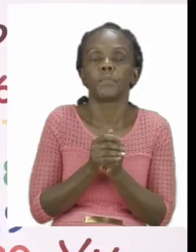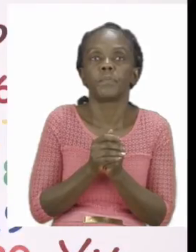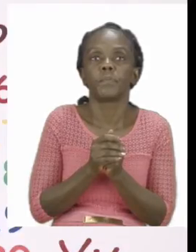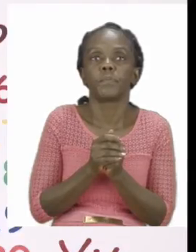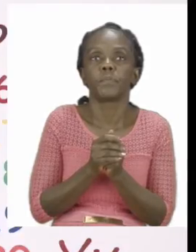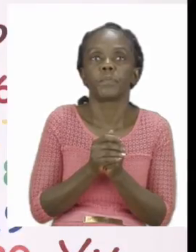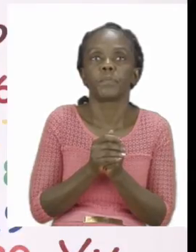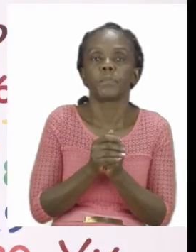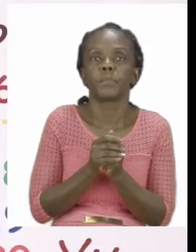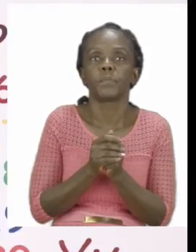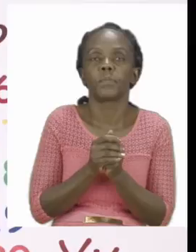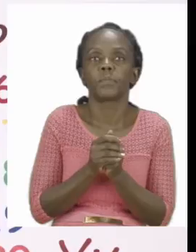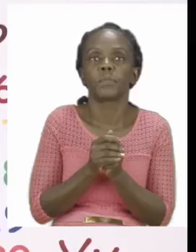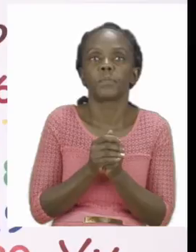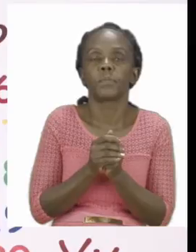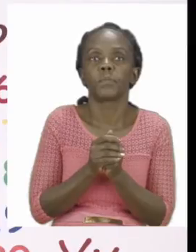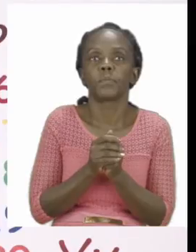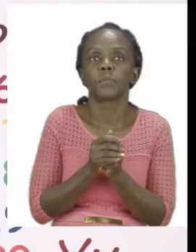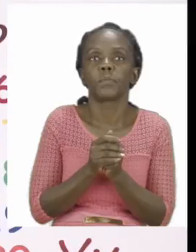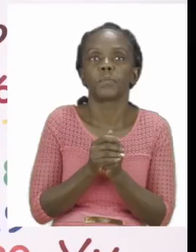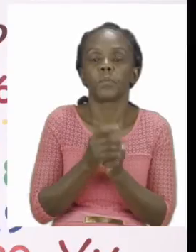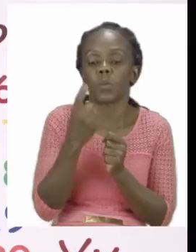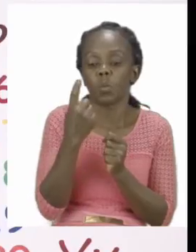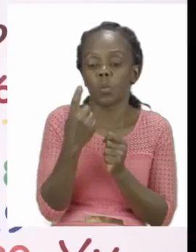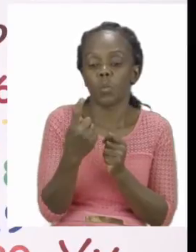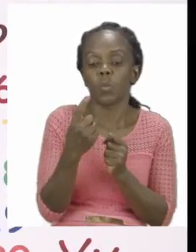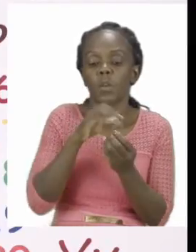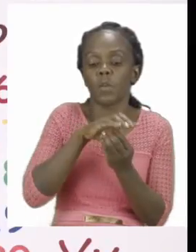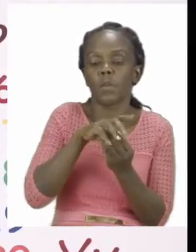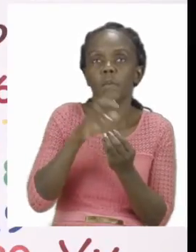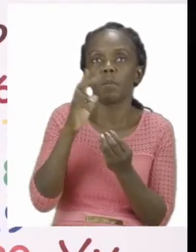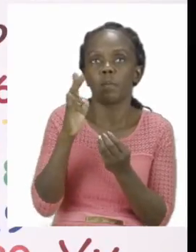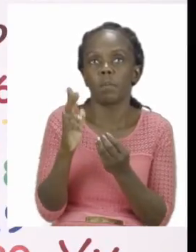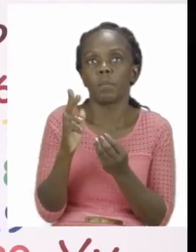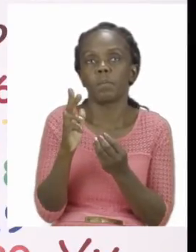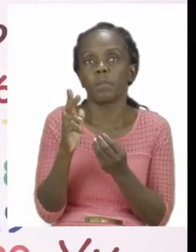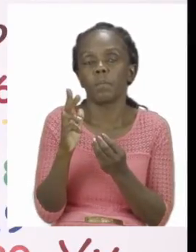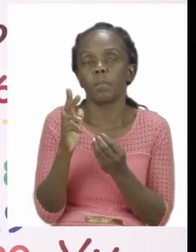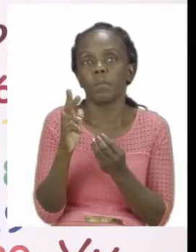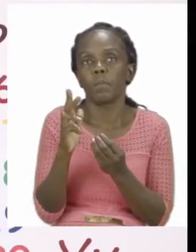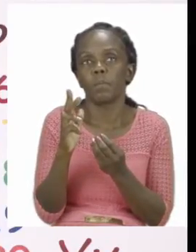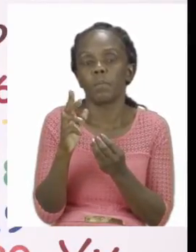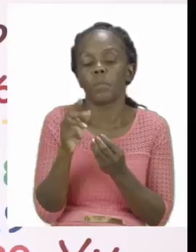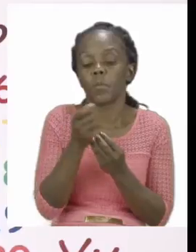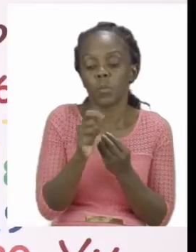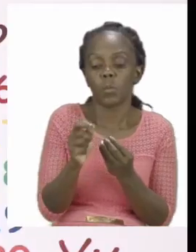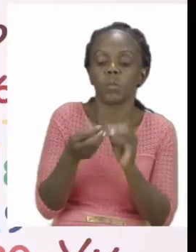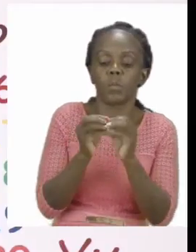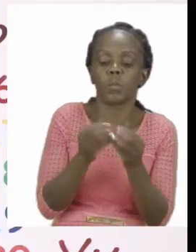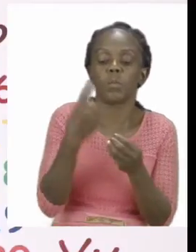member. Now if there's one family member, that means that we are going to be writing the number 1